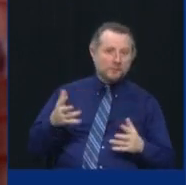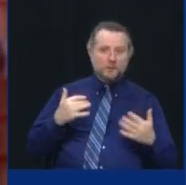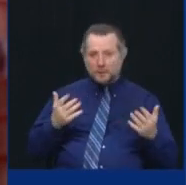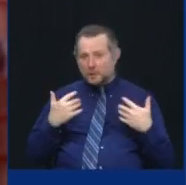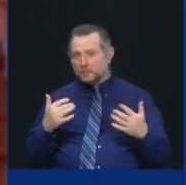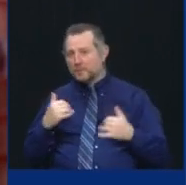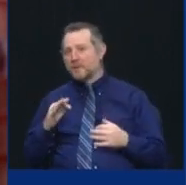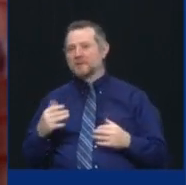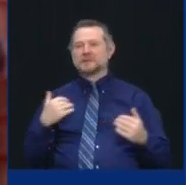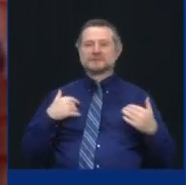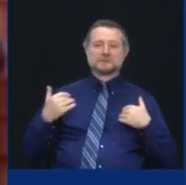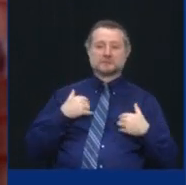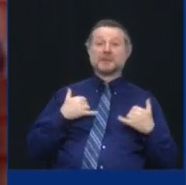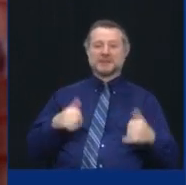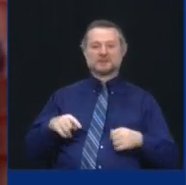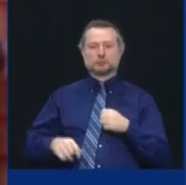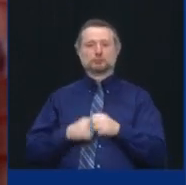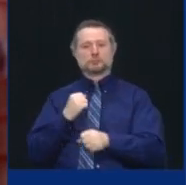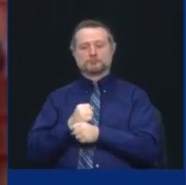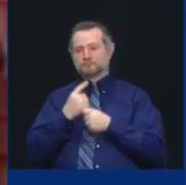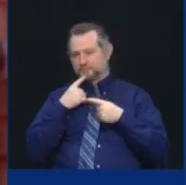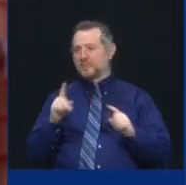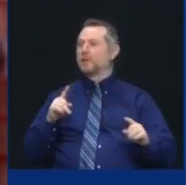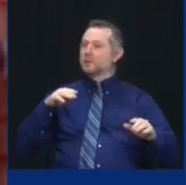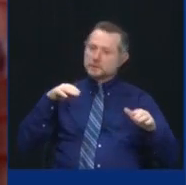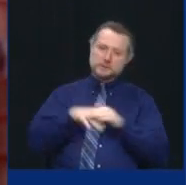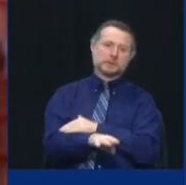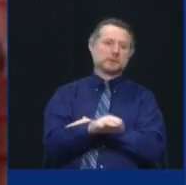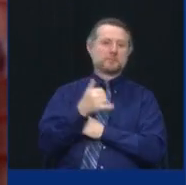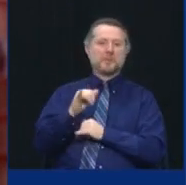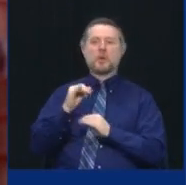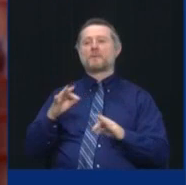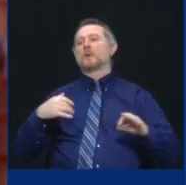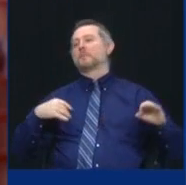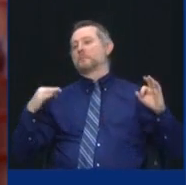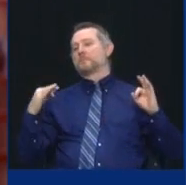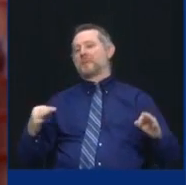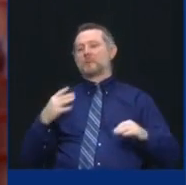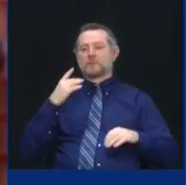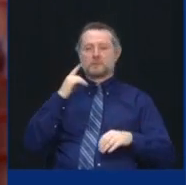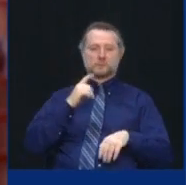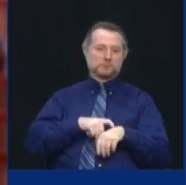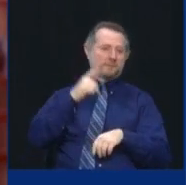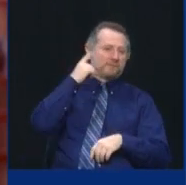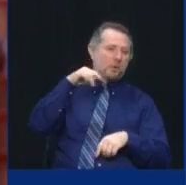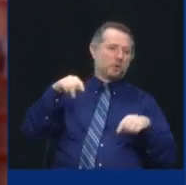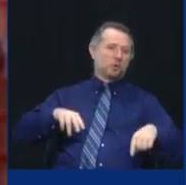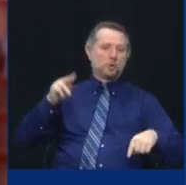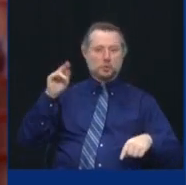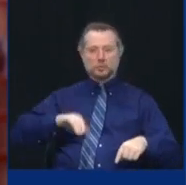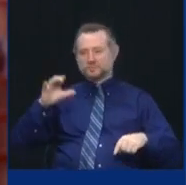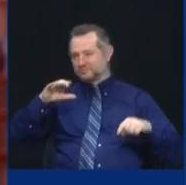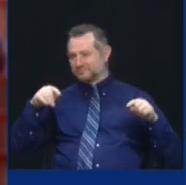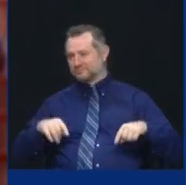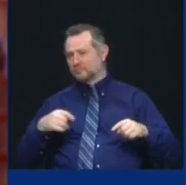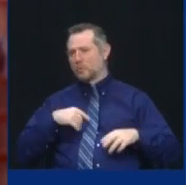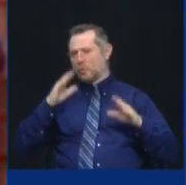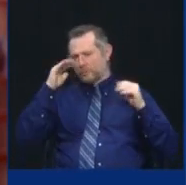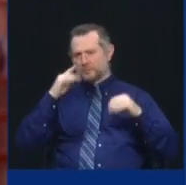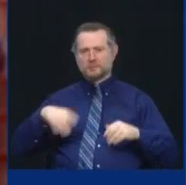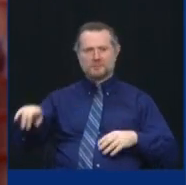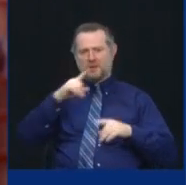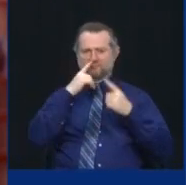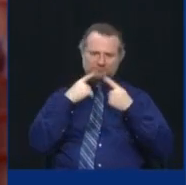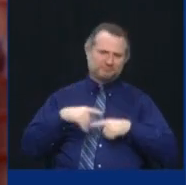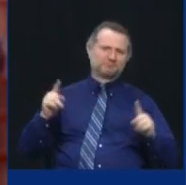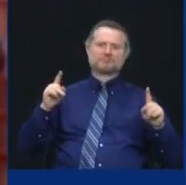But we're back. We're in the playoffs. And it couldn't come at a better time for New York. Right. I hope our team does well, and I hope we